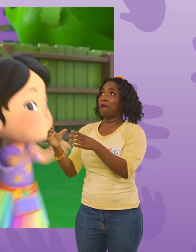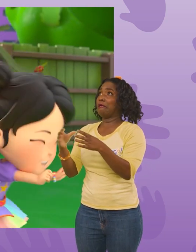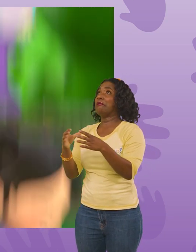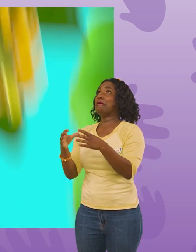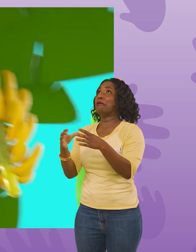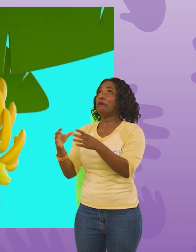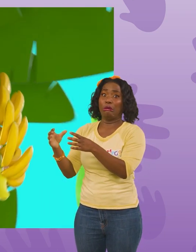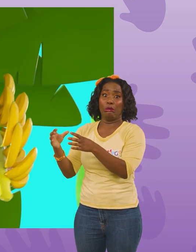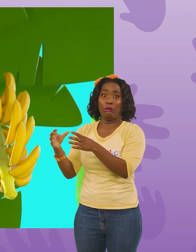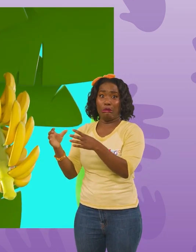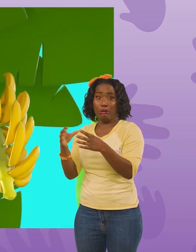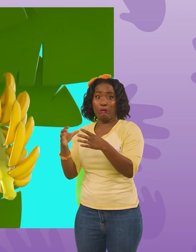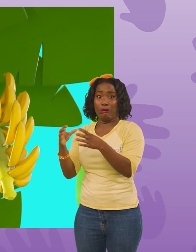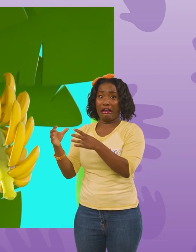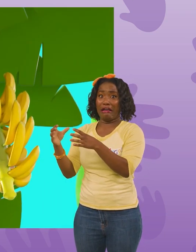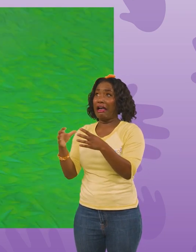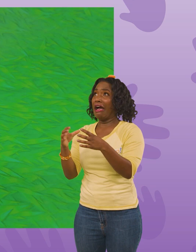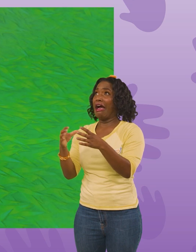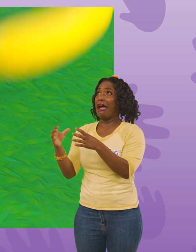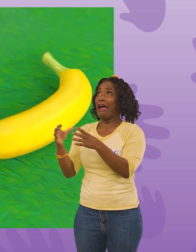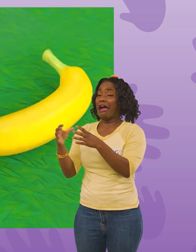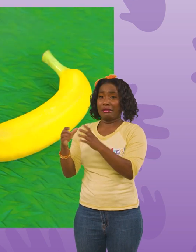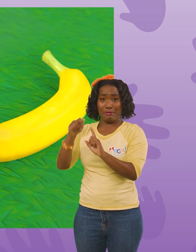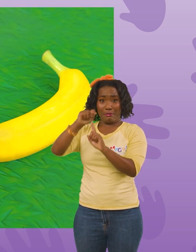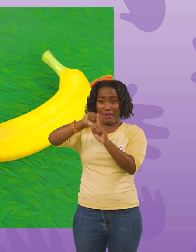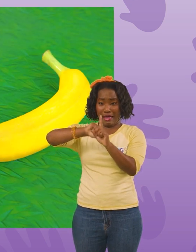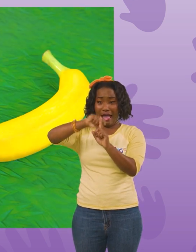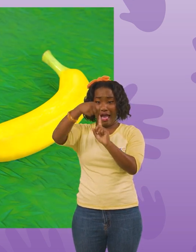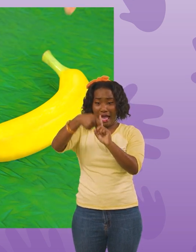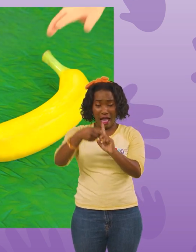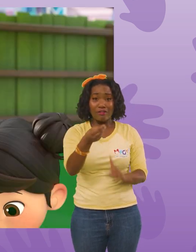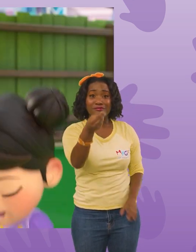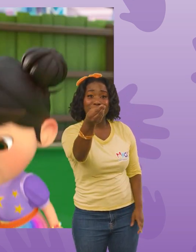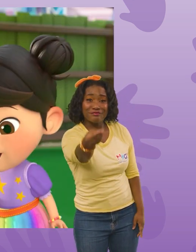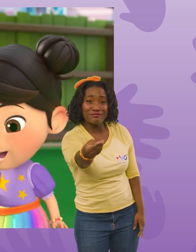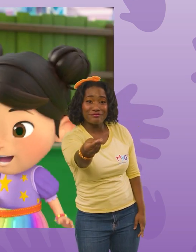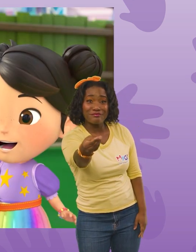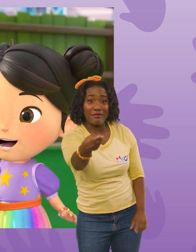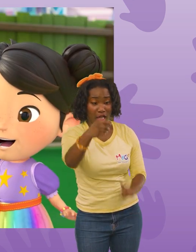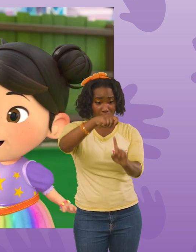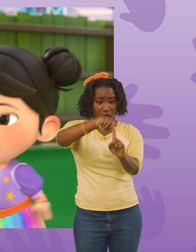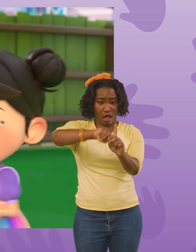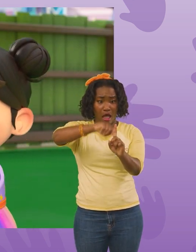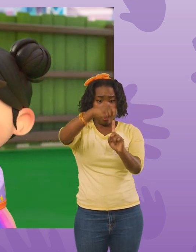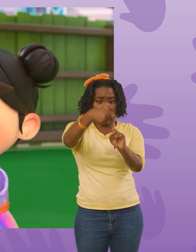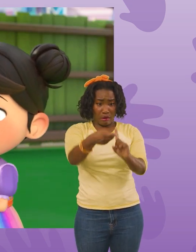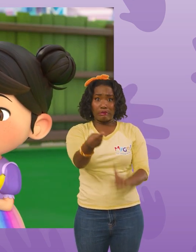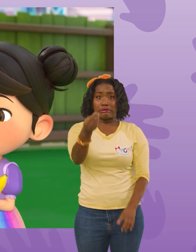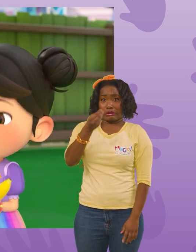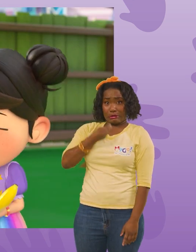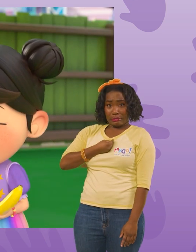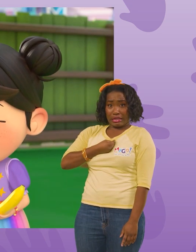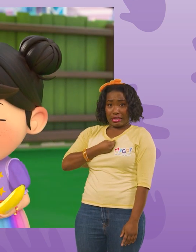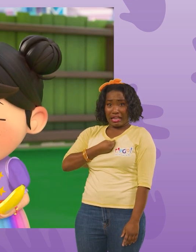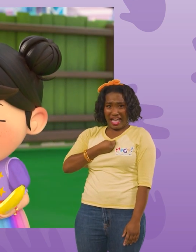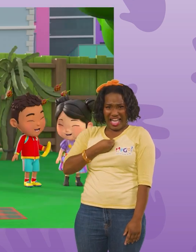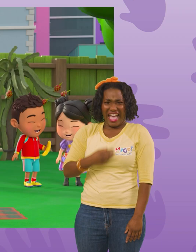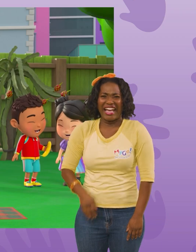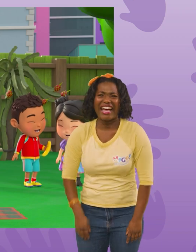the tree. Shake, shake the tree. A banana for you. A banana for me.